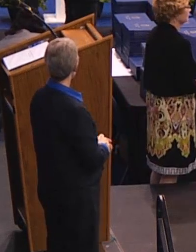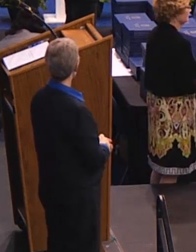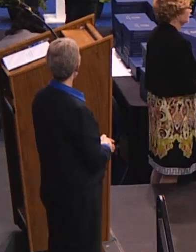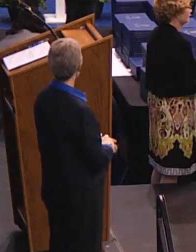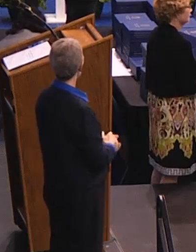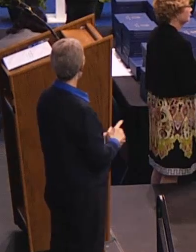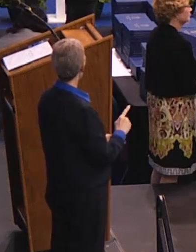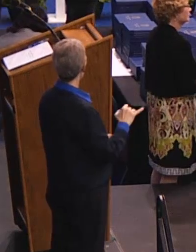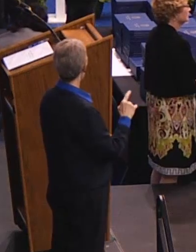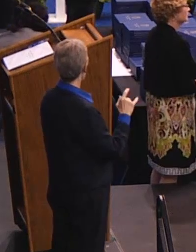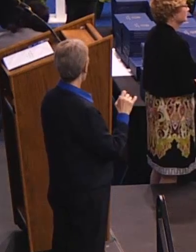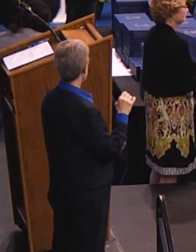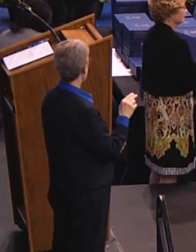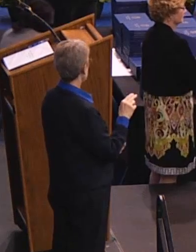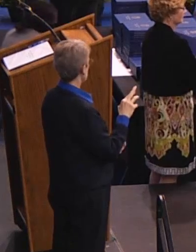Caitlin Christine Russell, nursing.